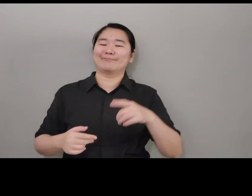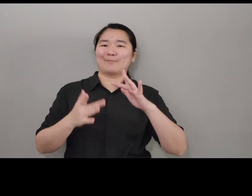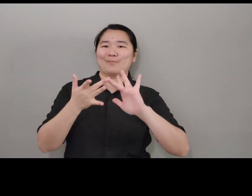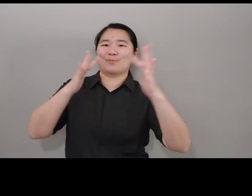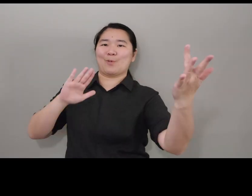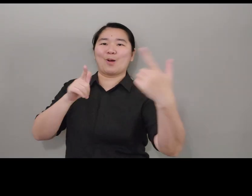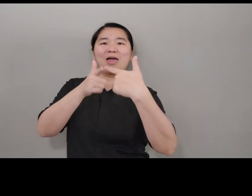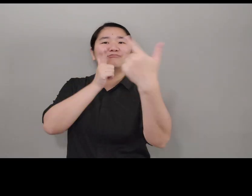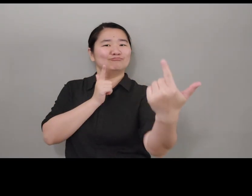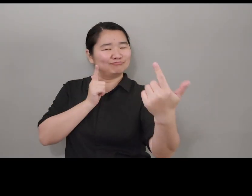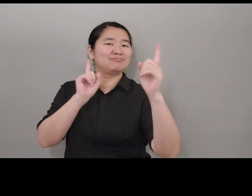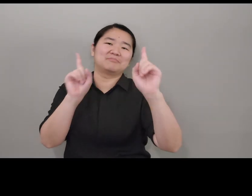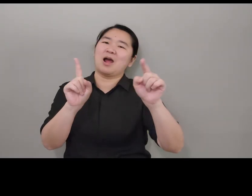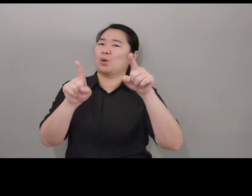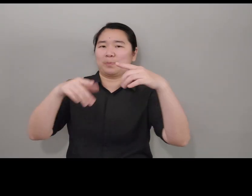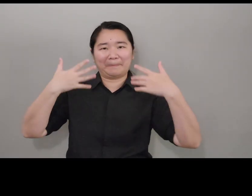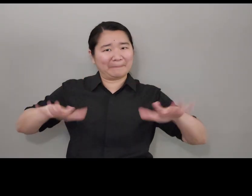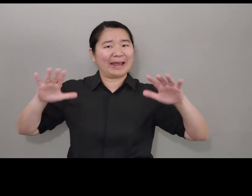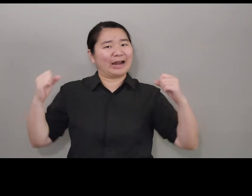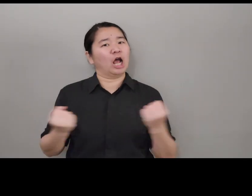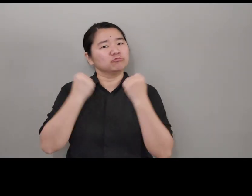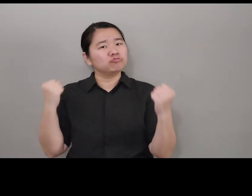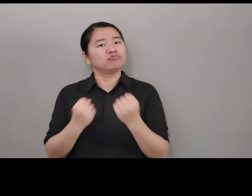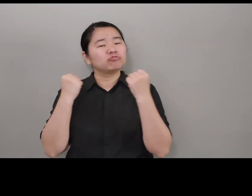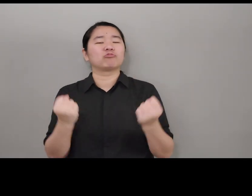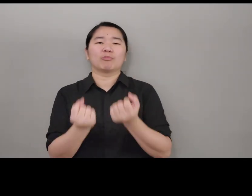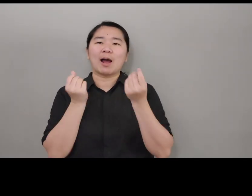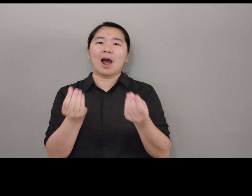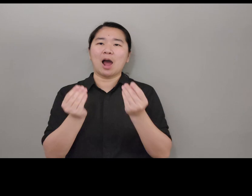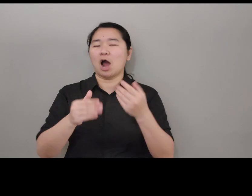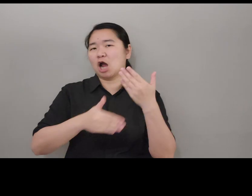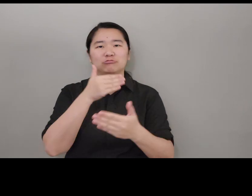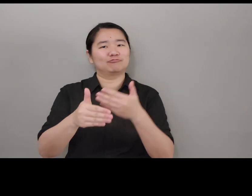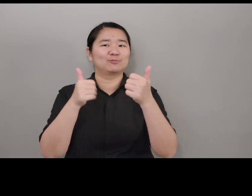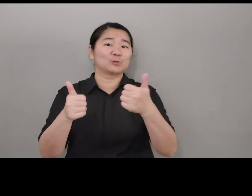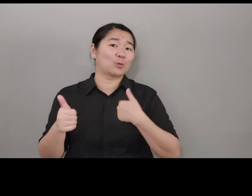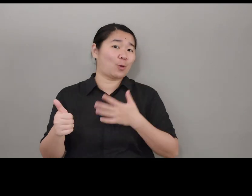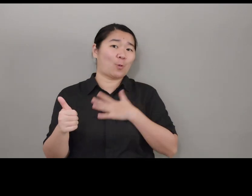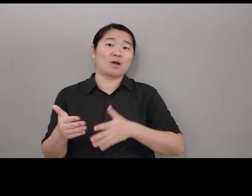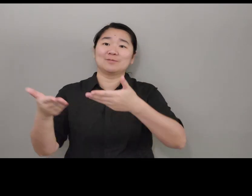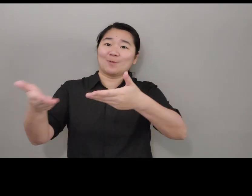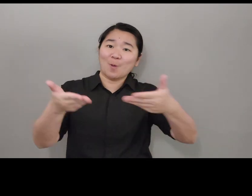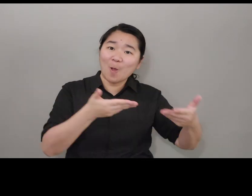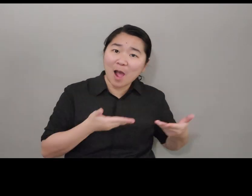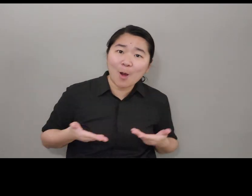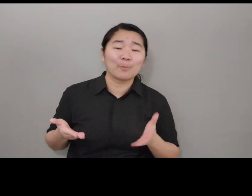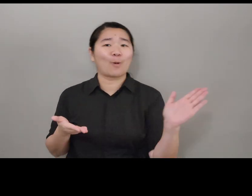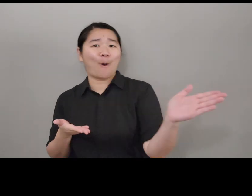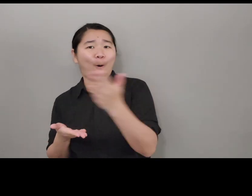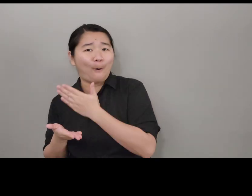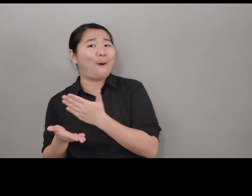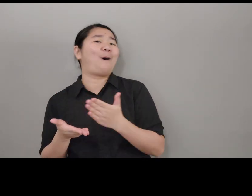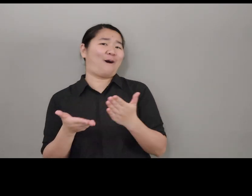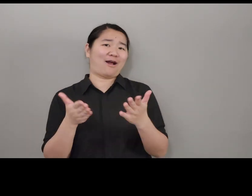think before I actually start on my presentation, I just wanted to welcome all of you as the chair of G3ICT. I think it's brilliant